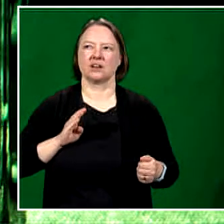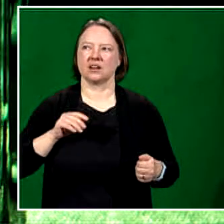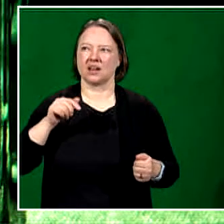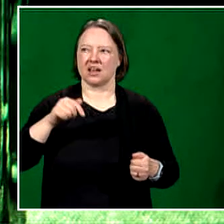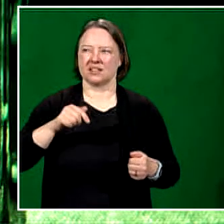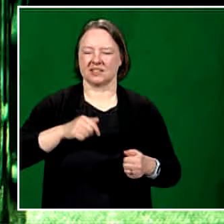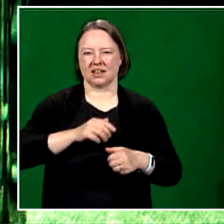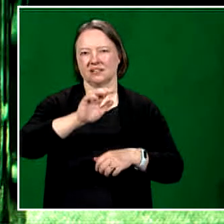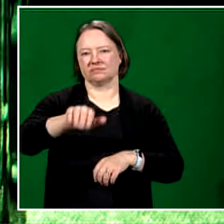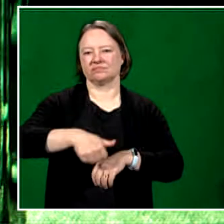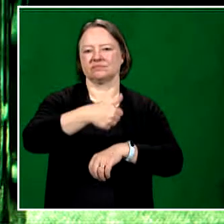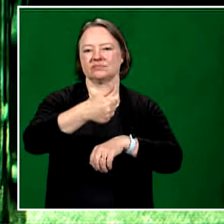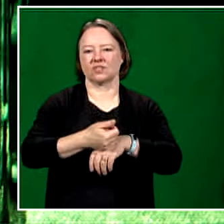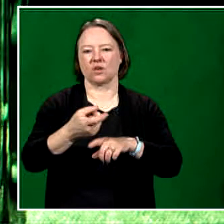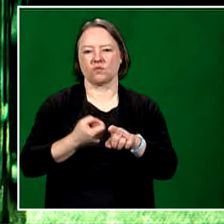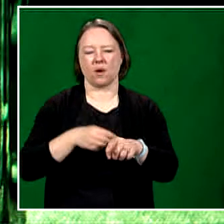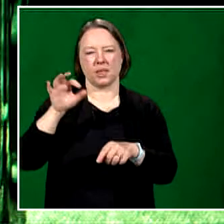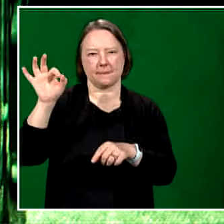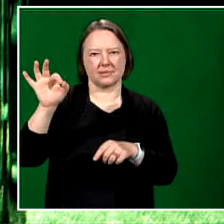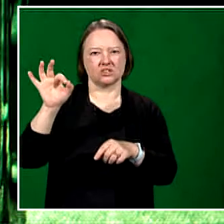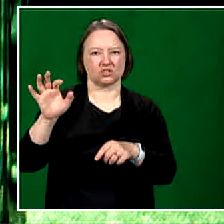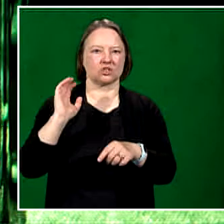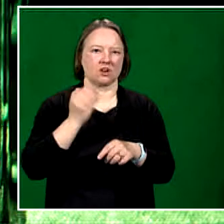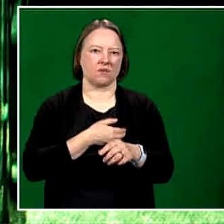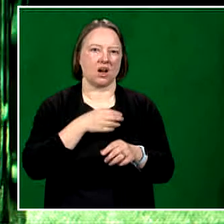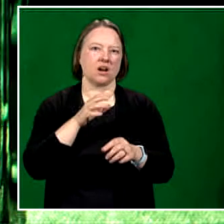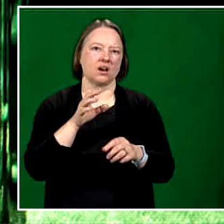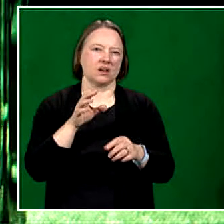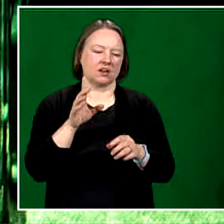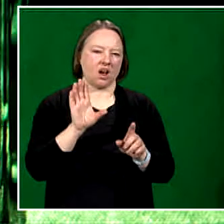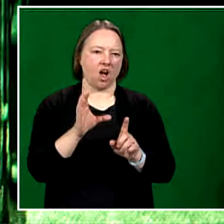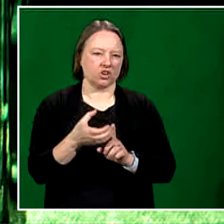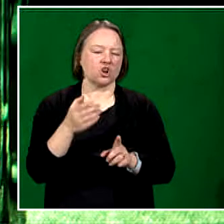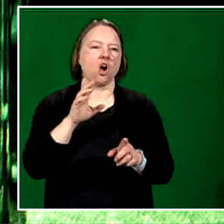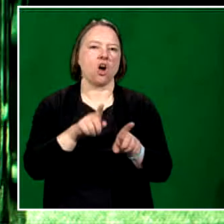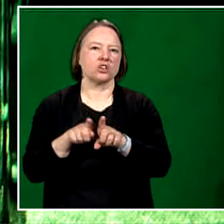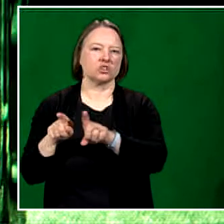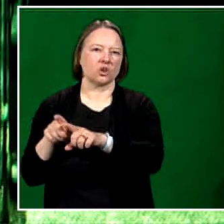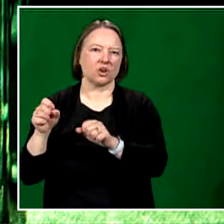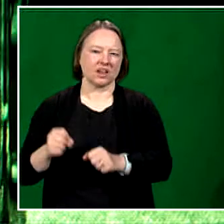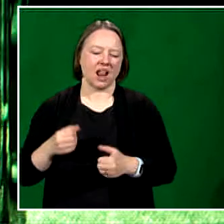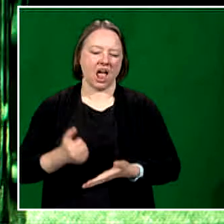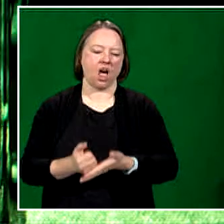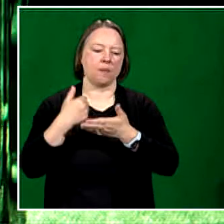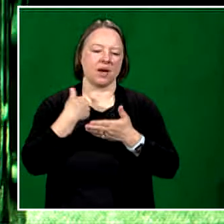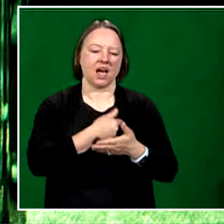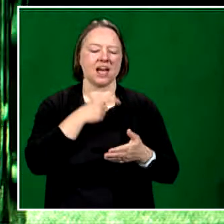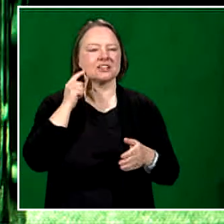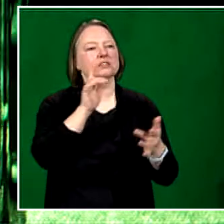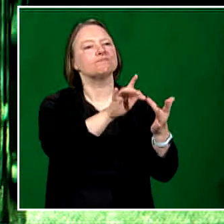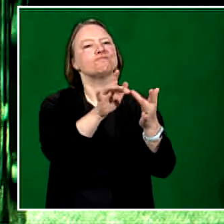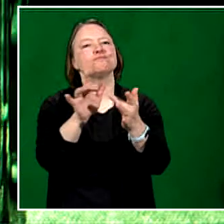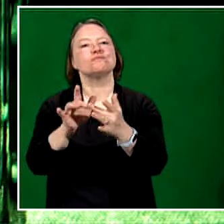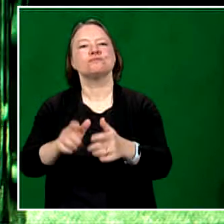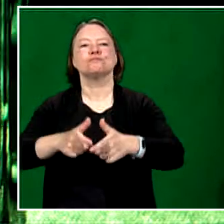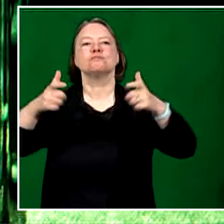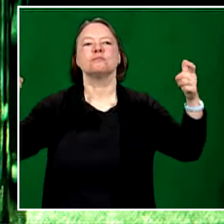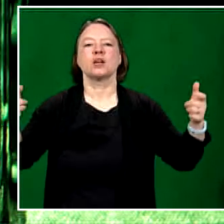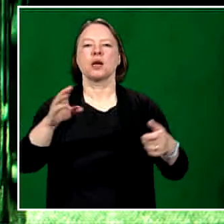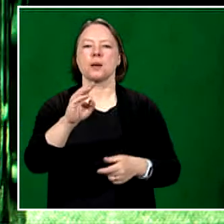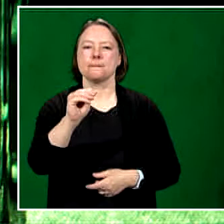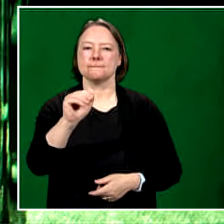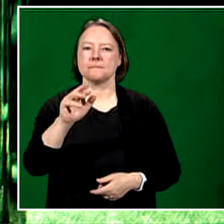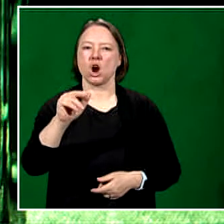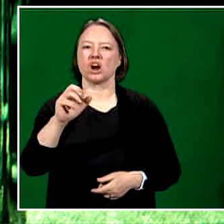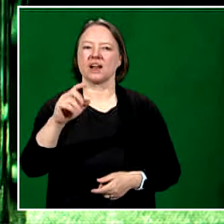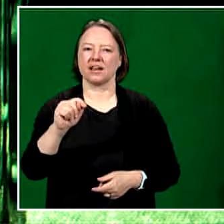implementation agency for the Ministry of Agriculture, so that they can help us reach bigger markets. We also plan to use